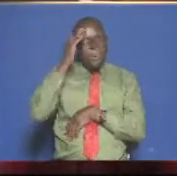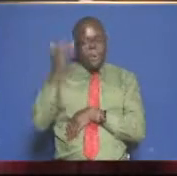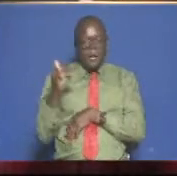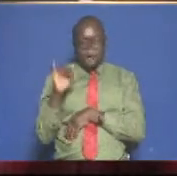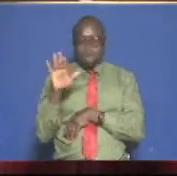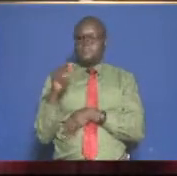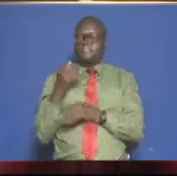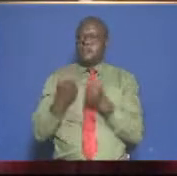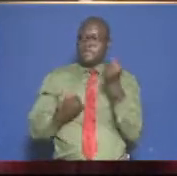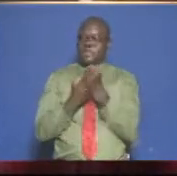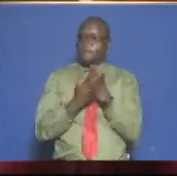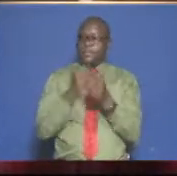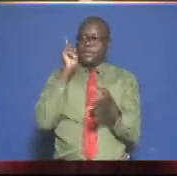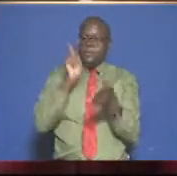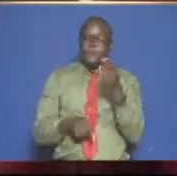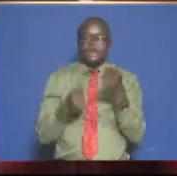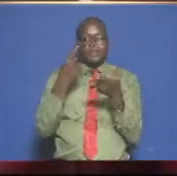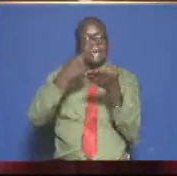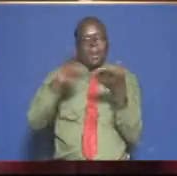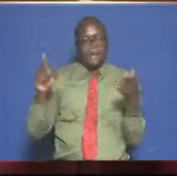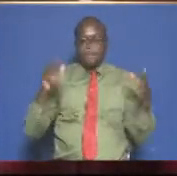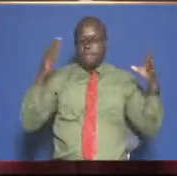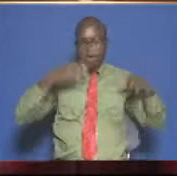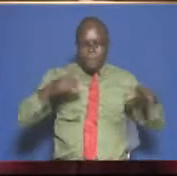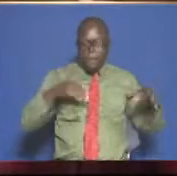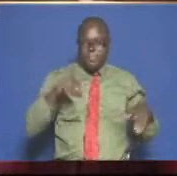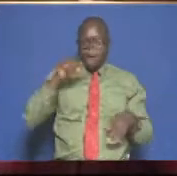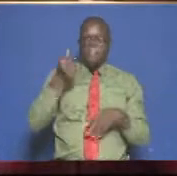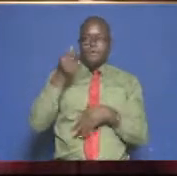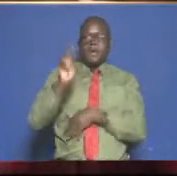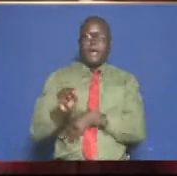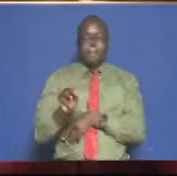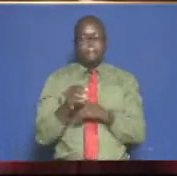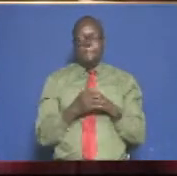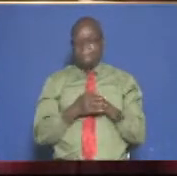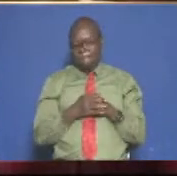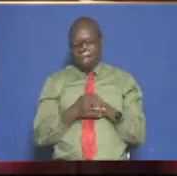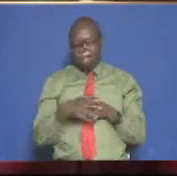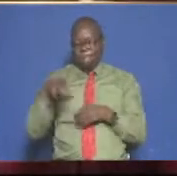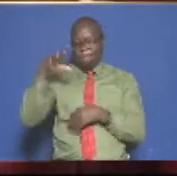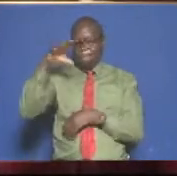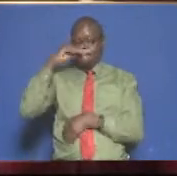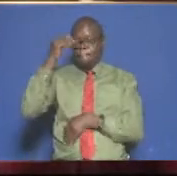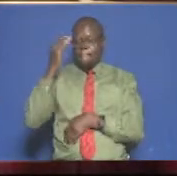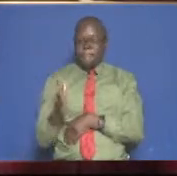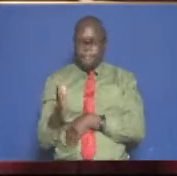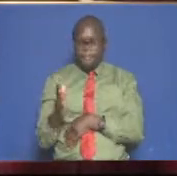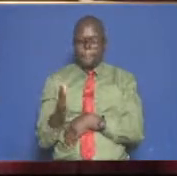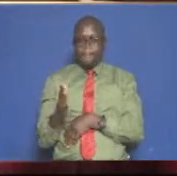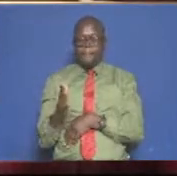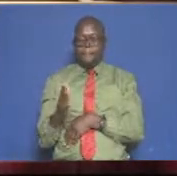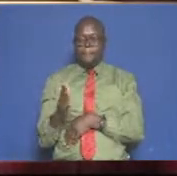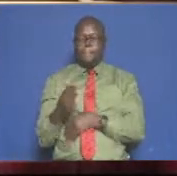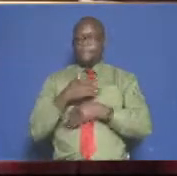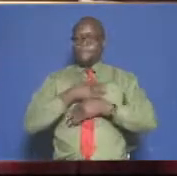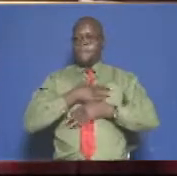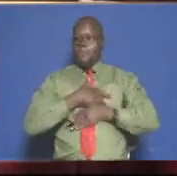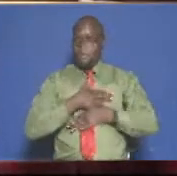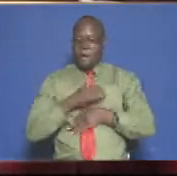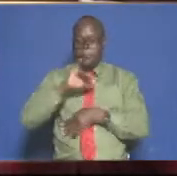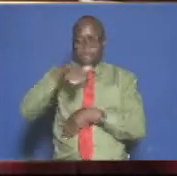for what was right for the people of Game. Mr. Speaker, sir, the Honorable Jakoyo